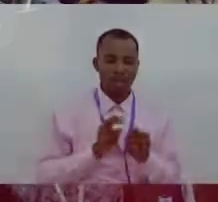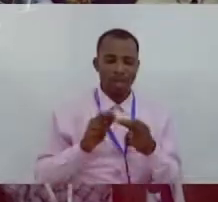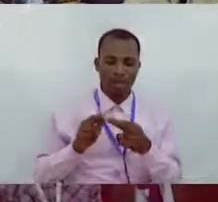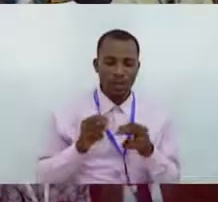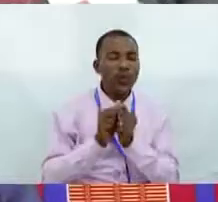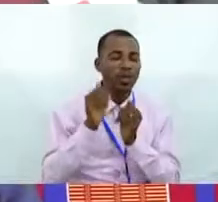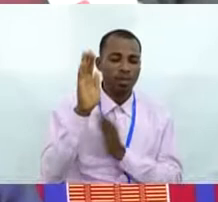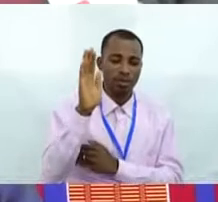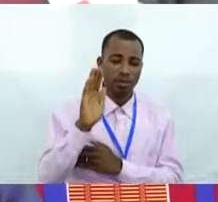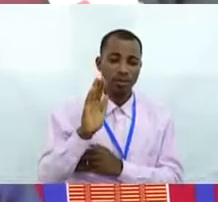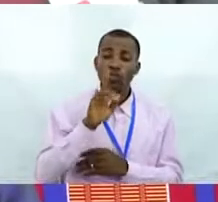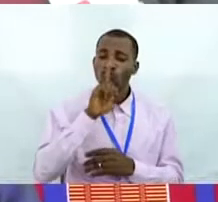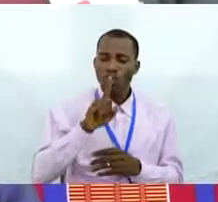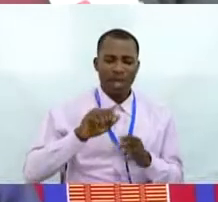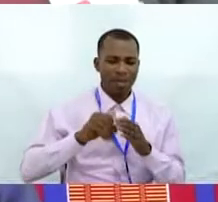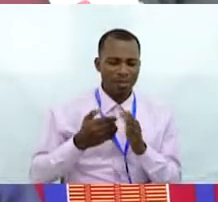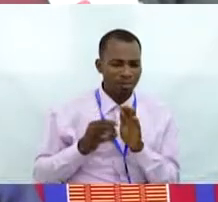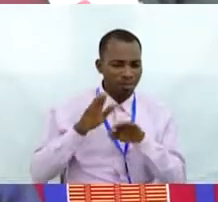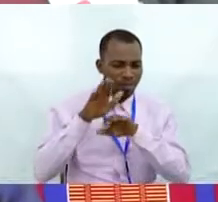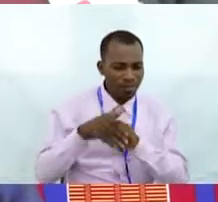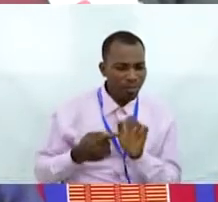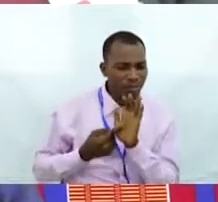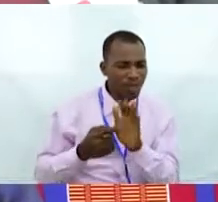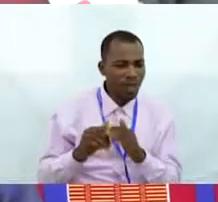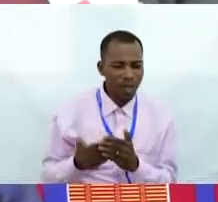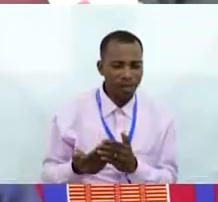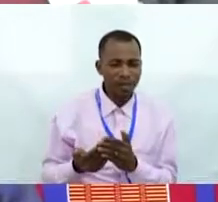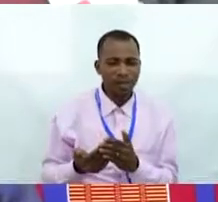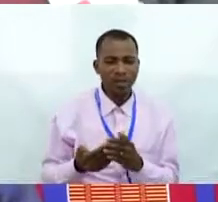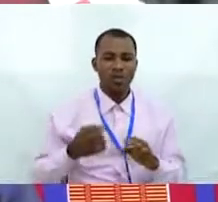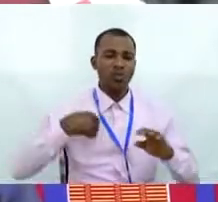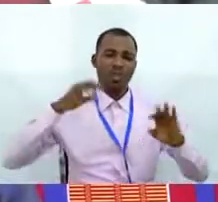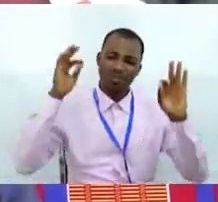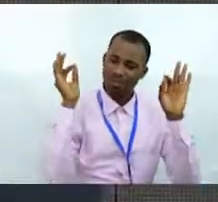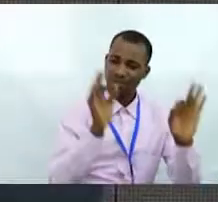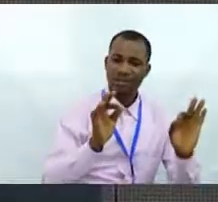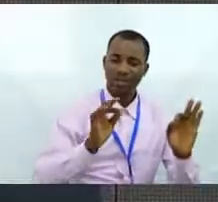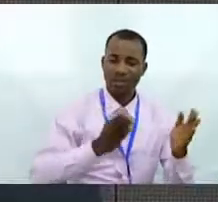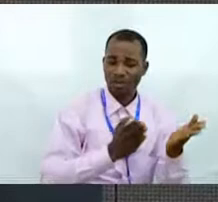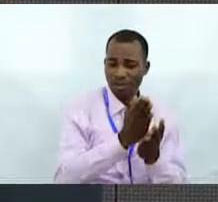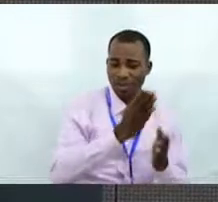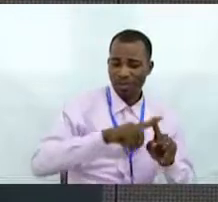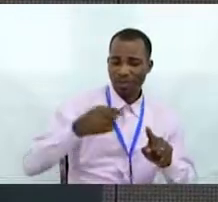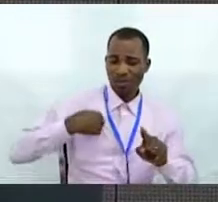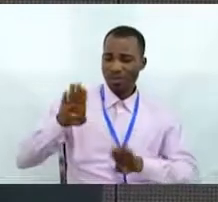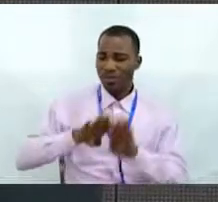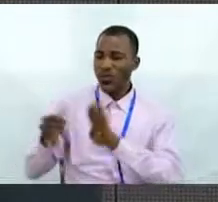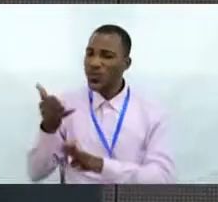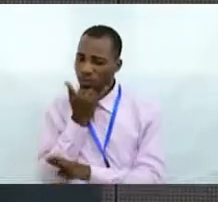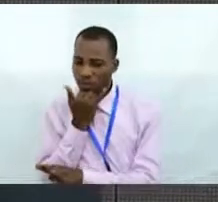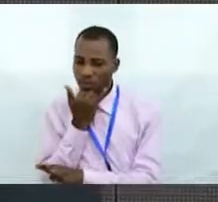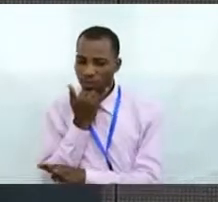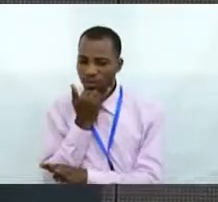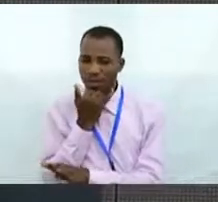There are many ways we do this. Preaching what we don't practice. This brings